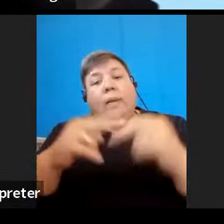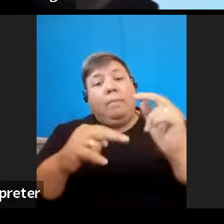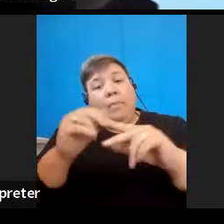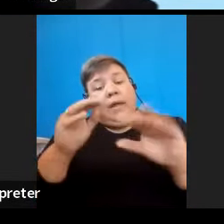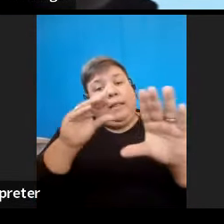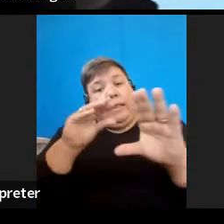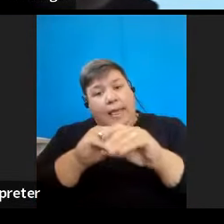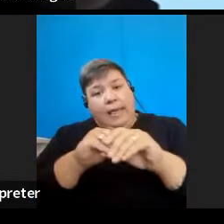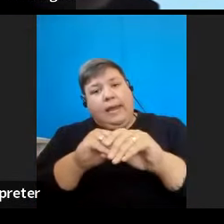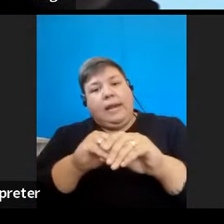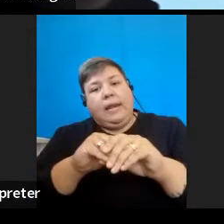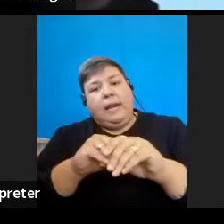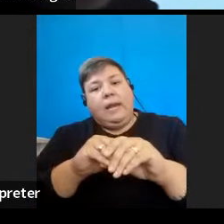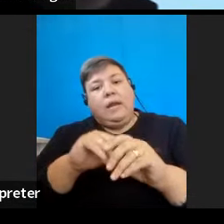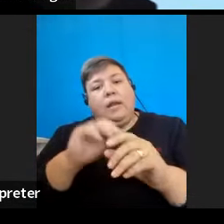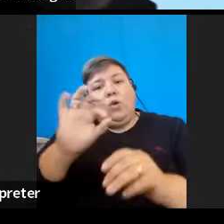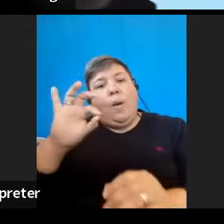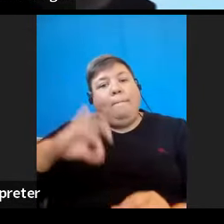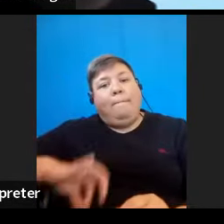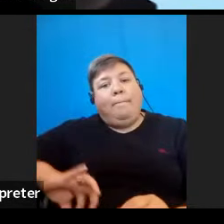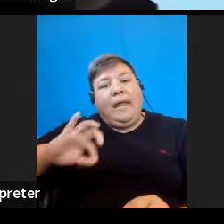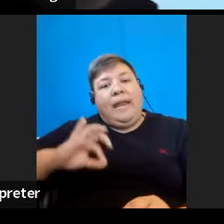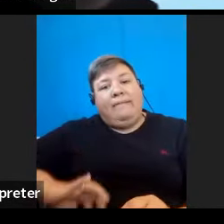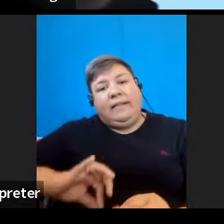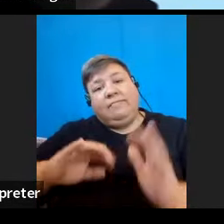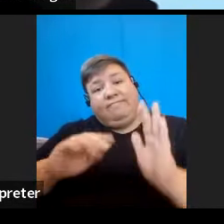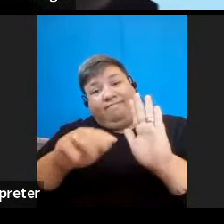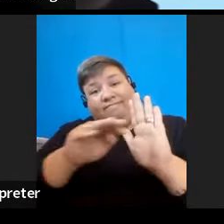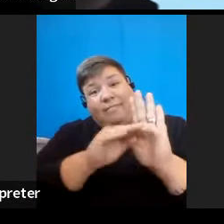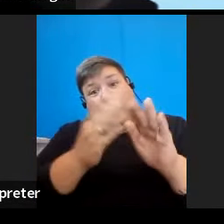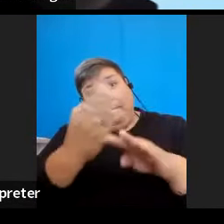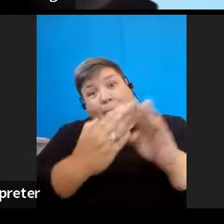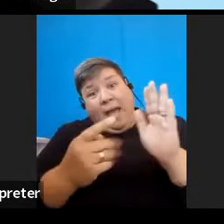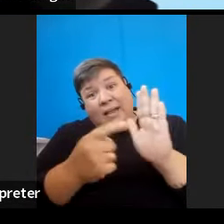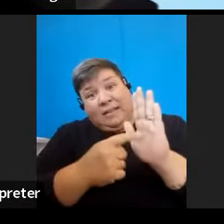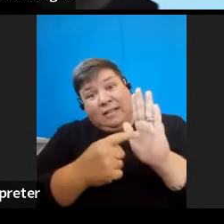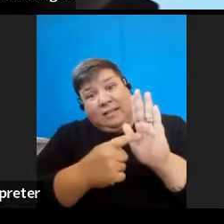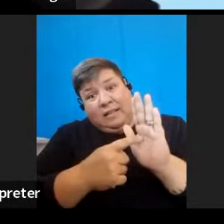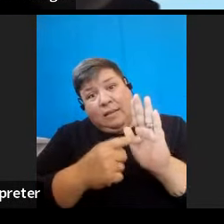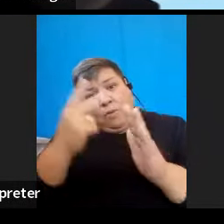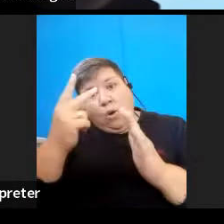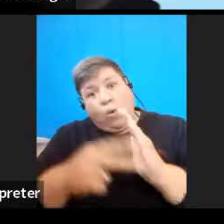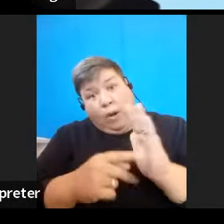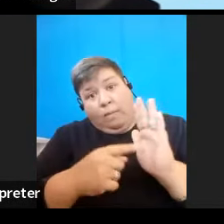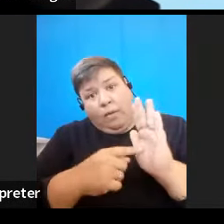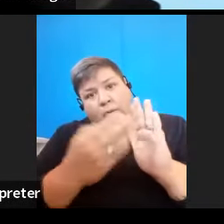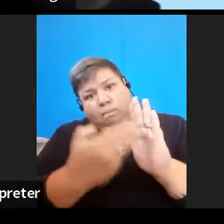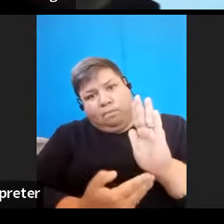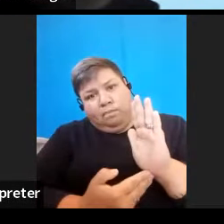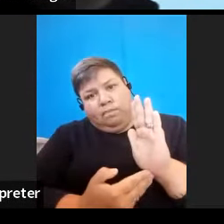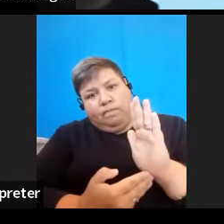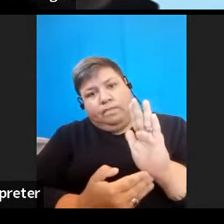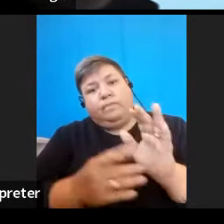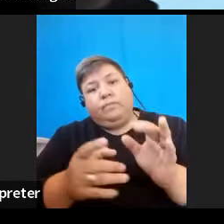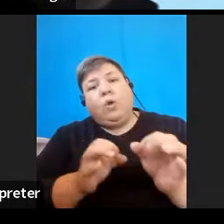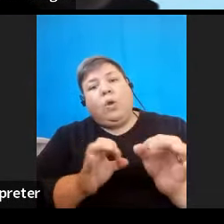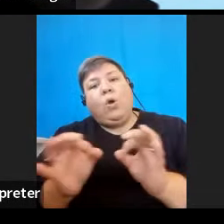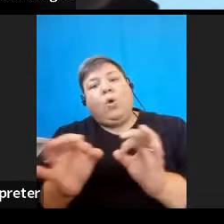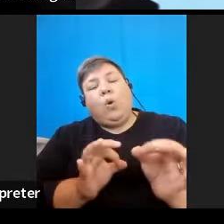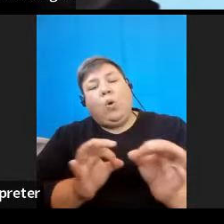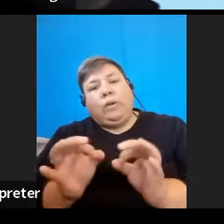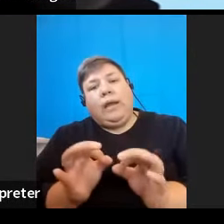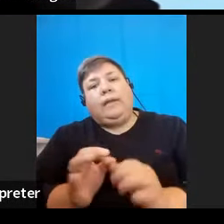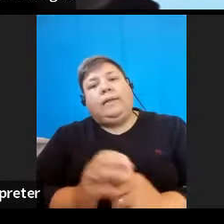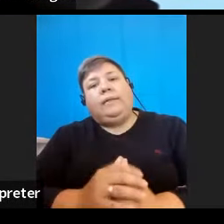into our benefits that are part of the program. That talks to coordinated interventions